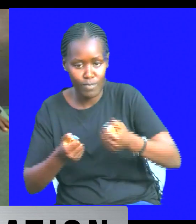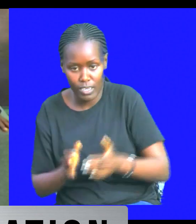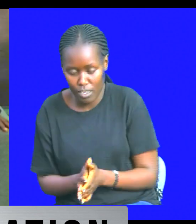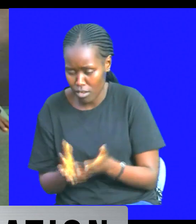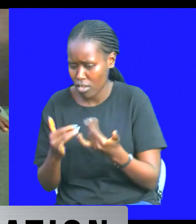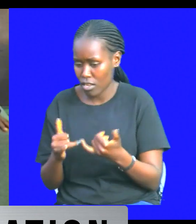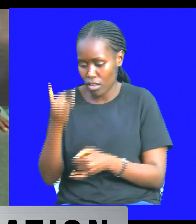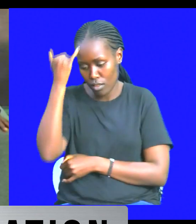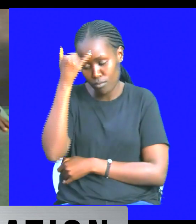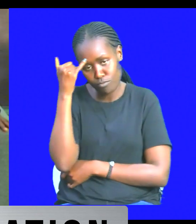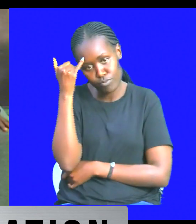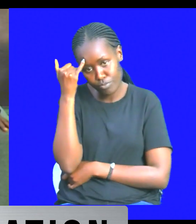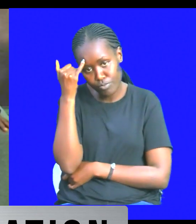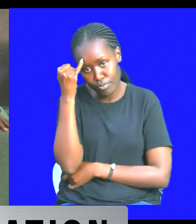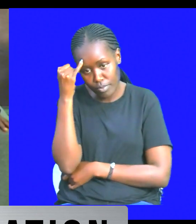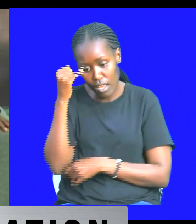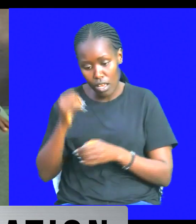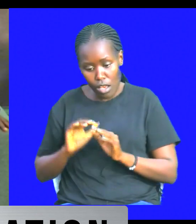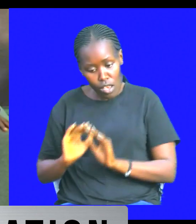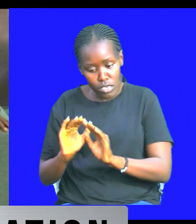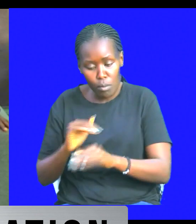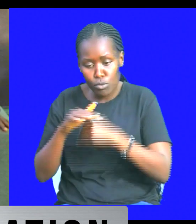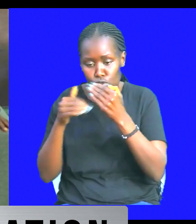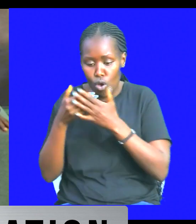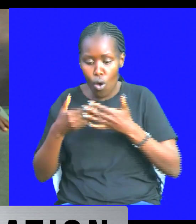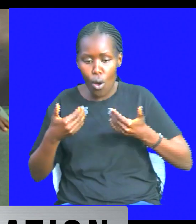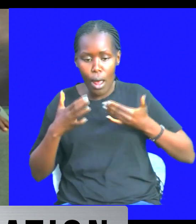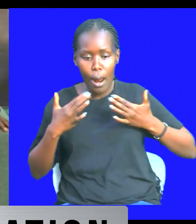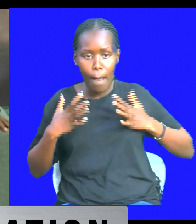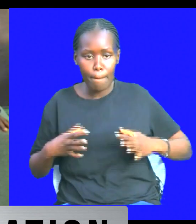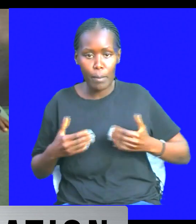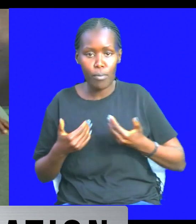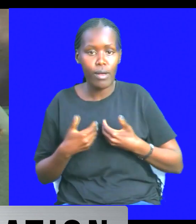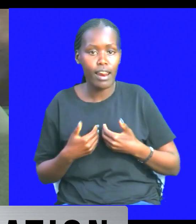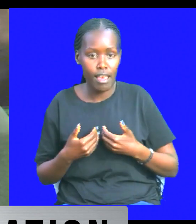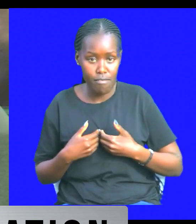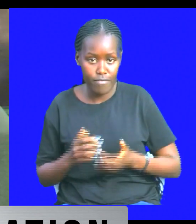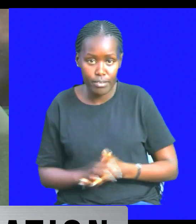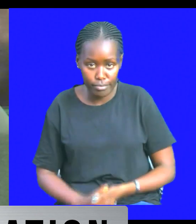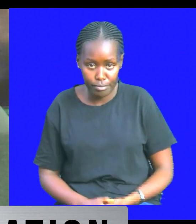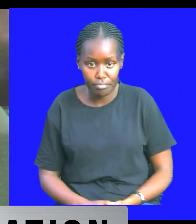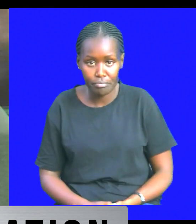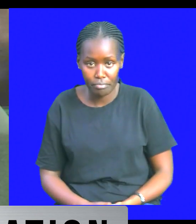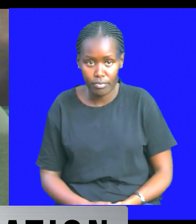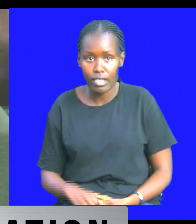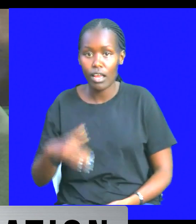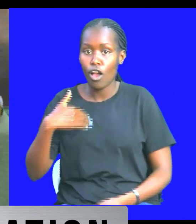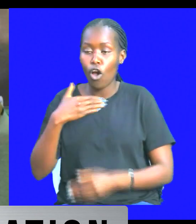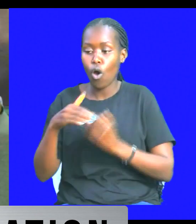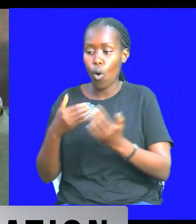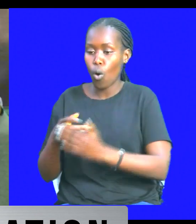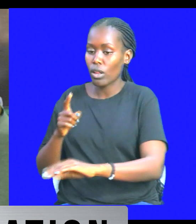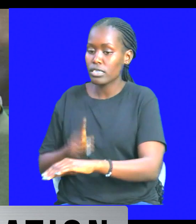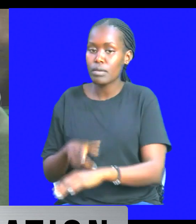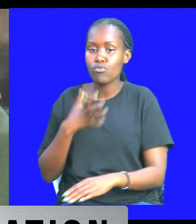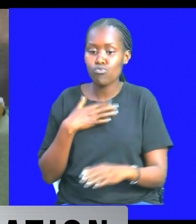it's interesting. It's a push that every person has. This is how close it has come to us. Every time you want to go